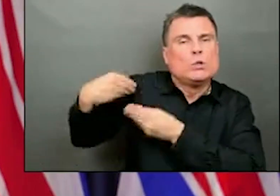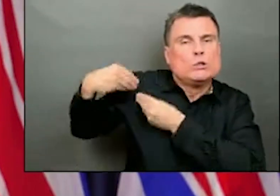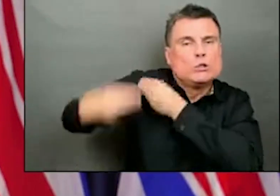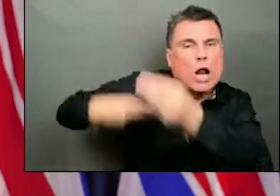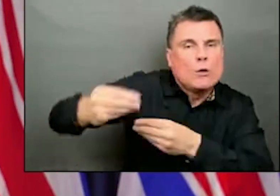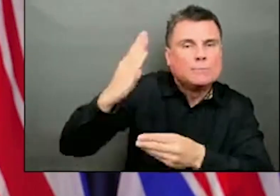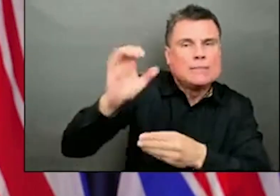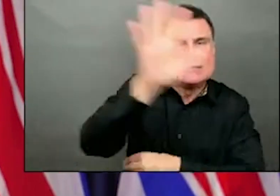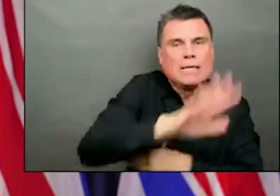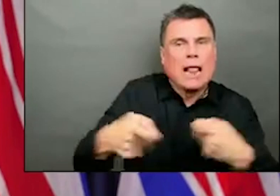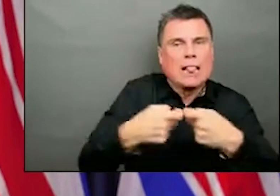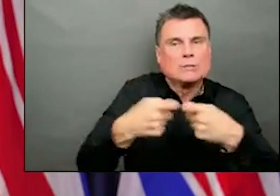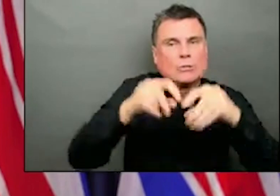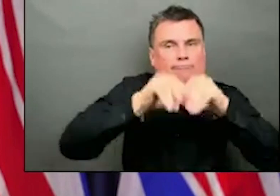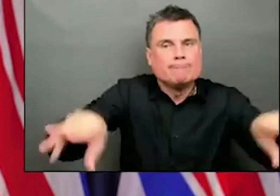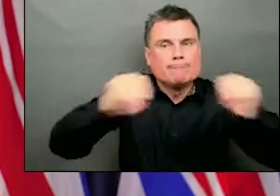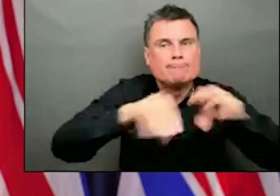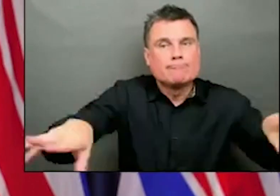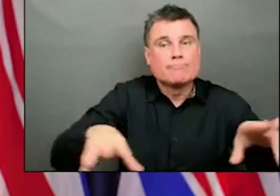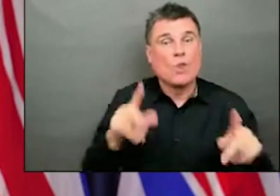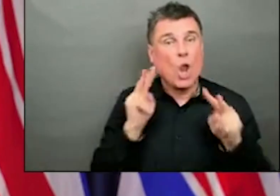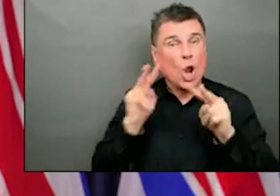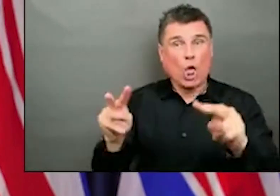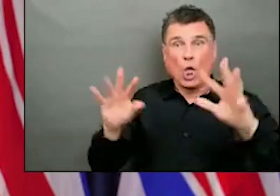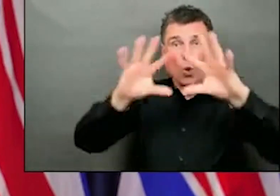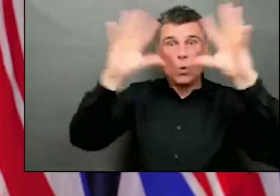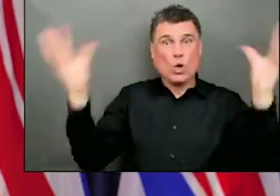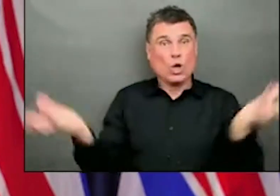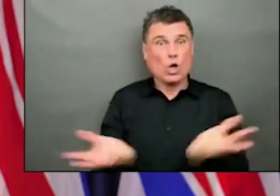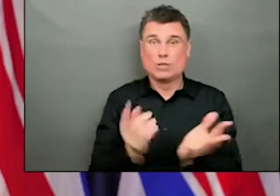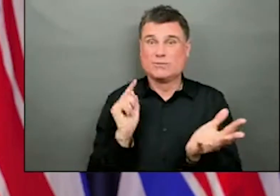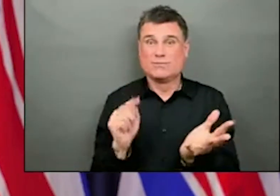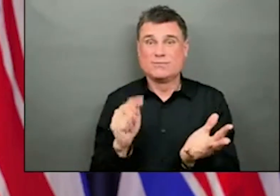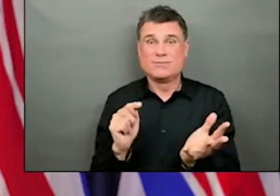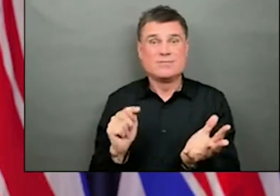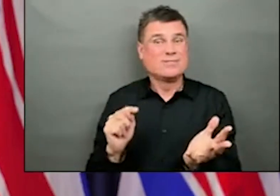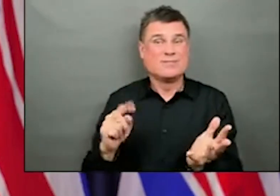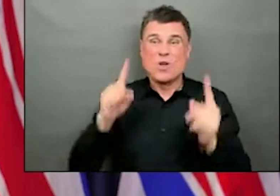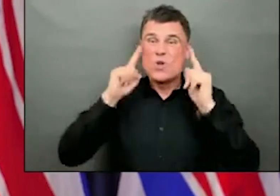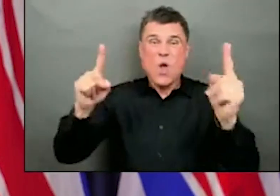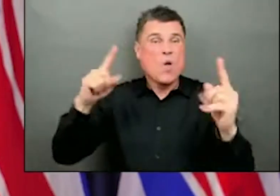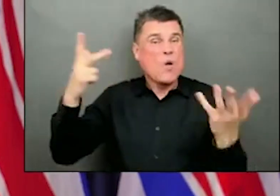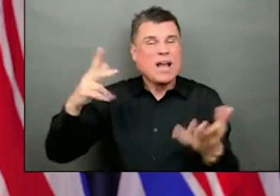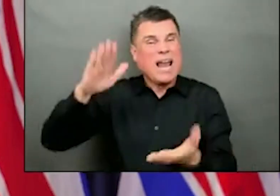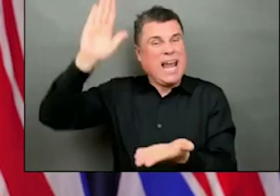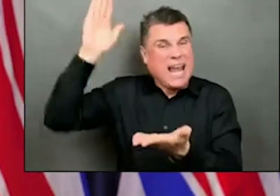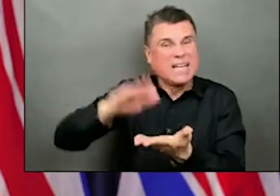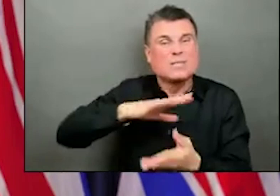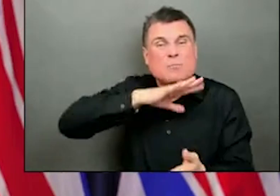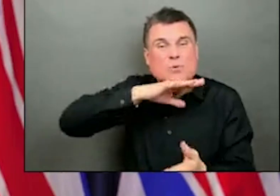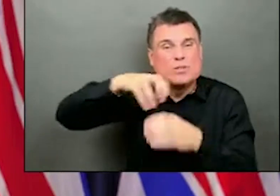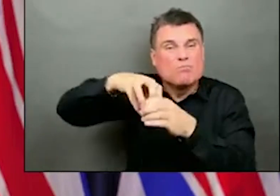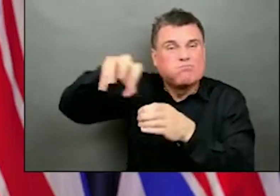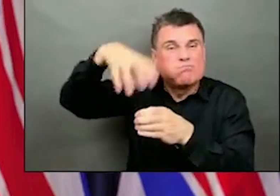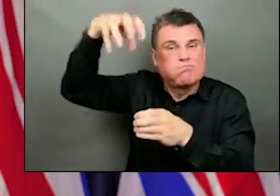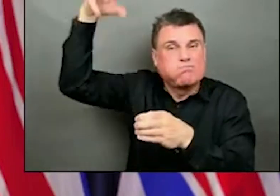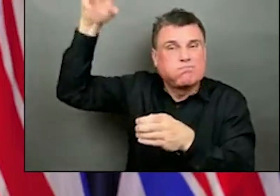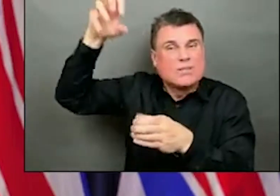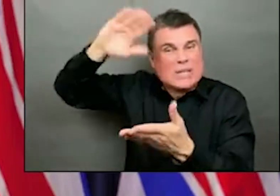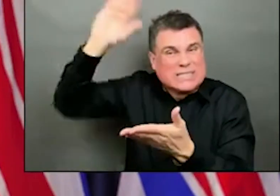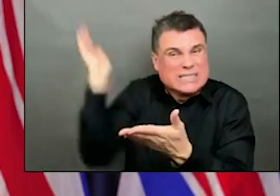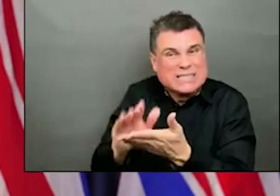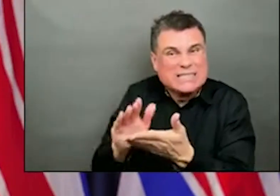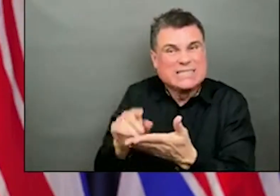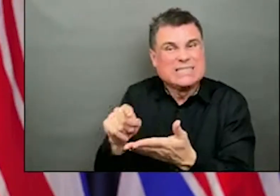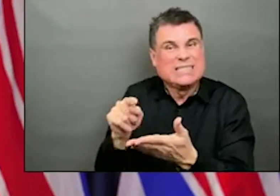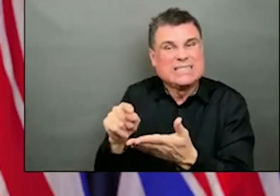carbon-constrained world, the more green energy we can build, the better off British Columbians will be. We need to keep rates down for people.